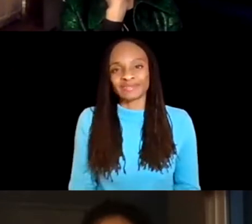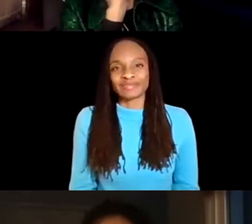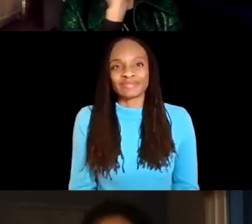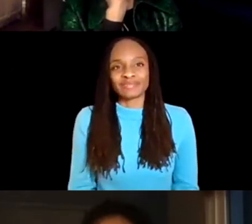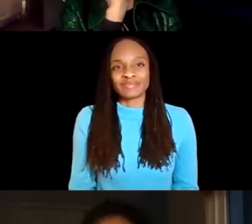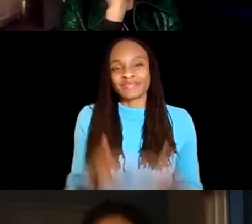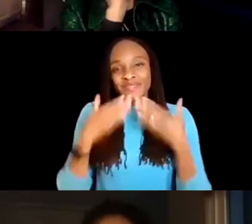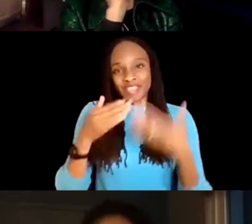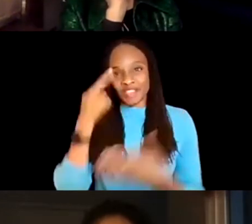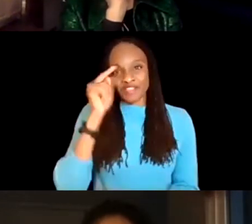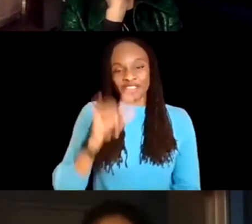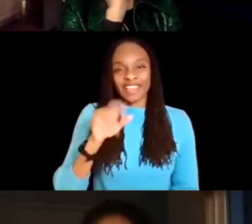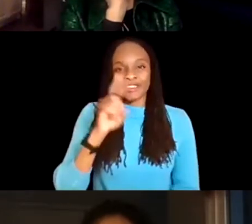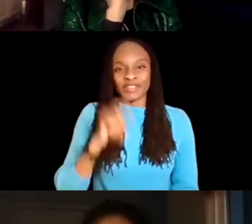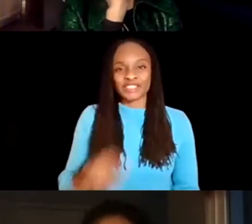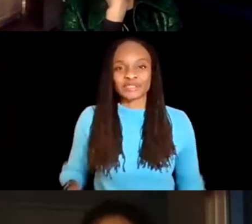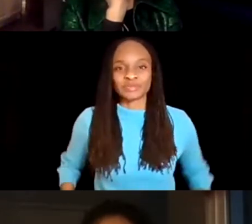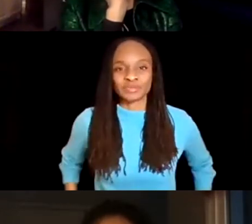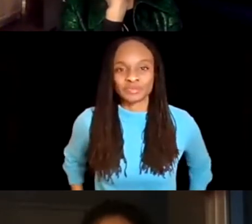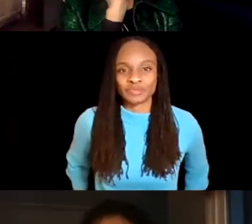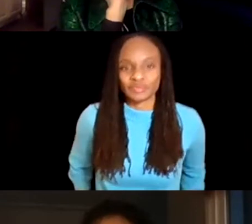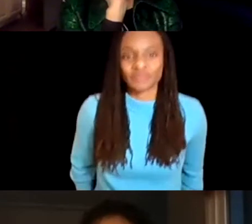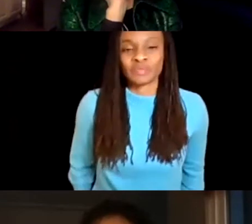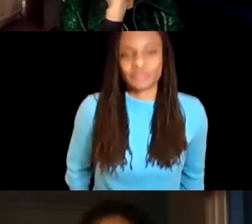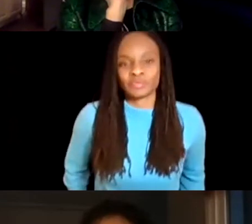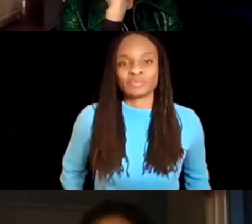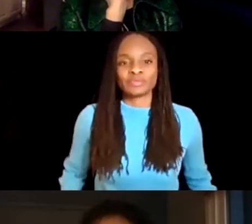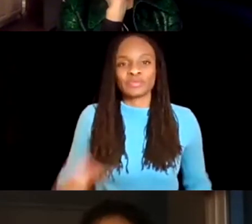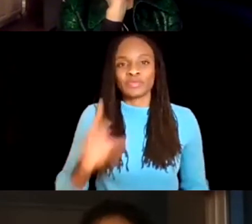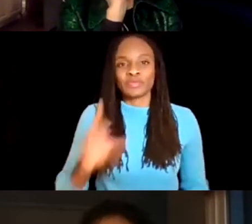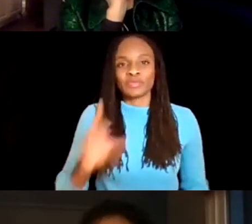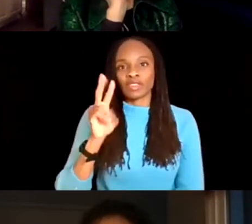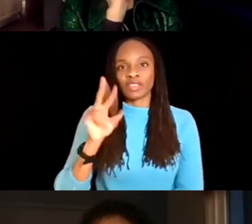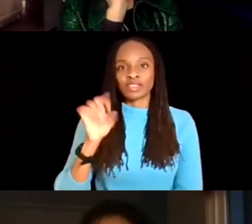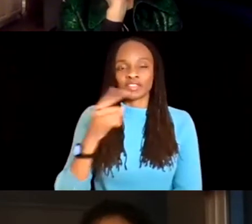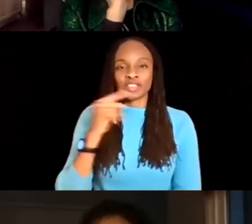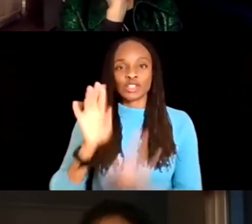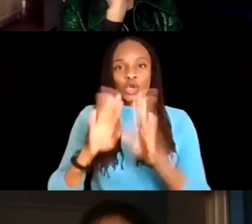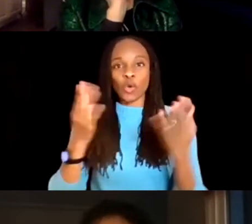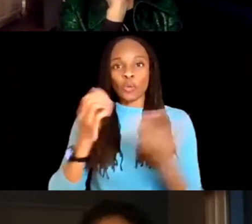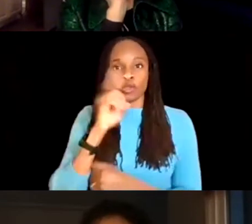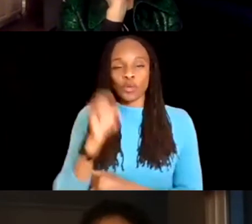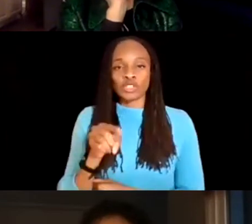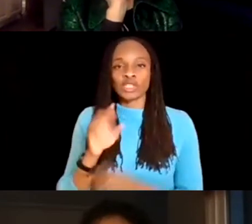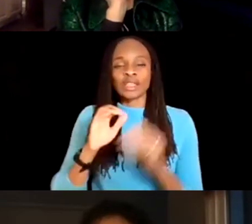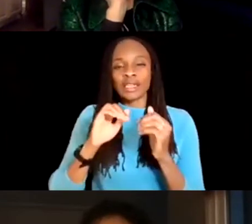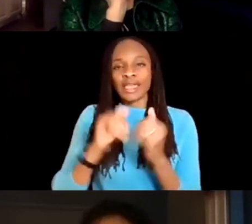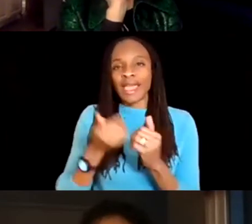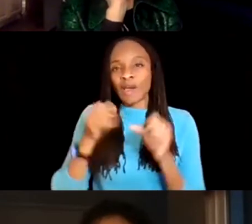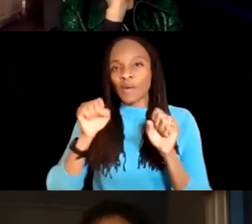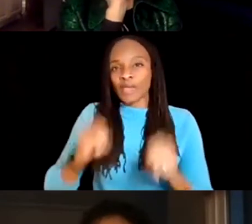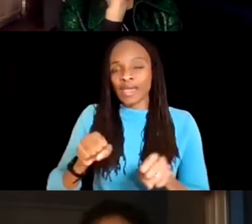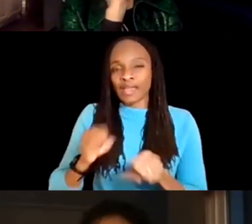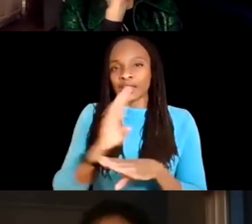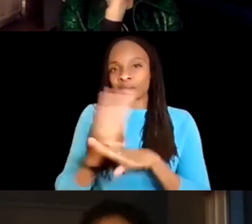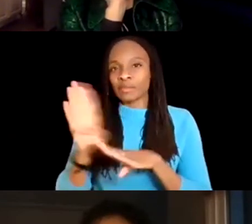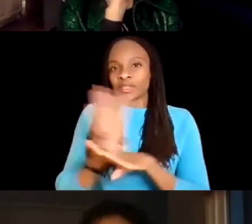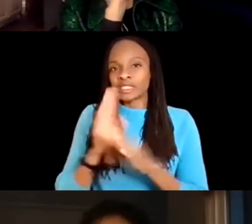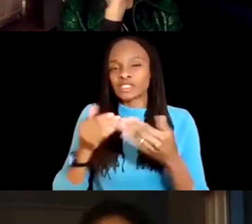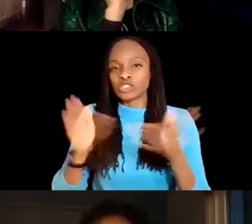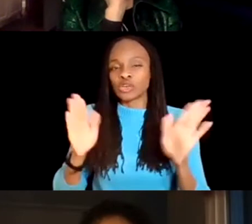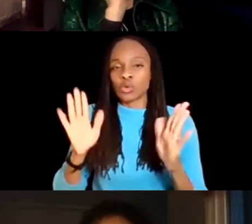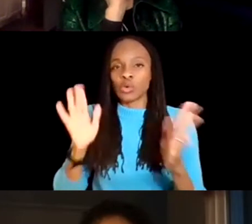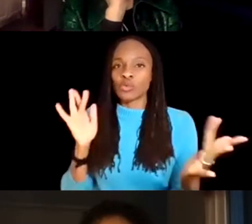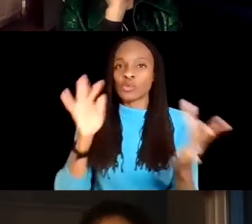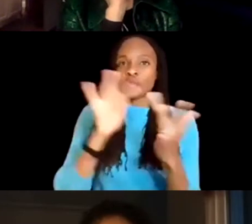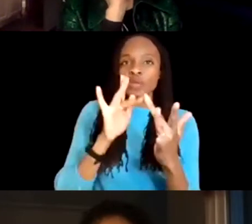thank you for the question. Open question from our Q&A box. How does or can the industry in general reach out better